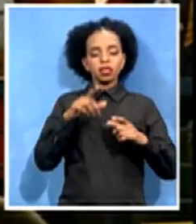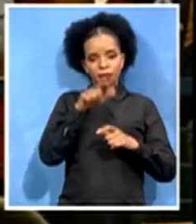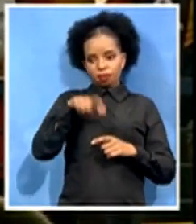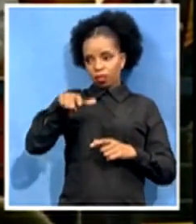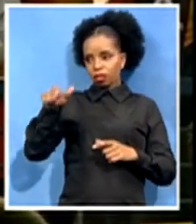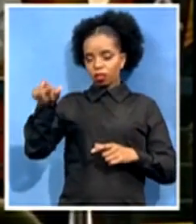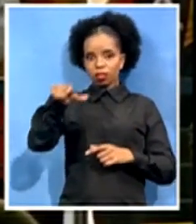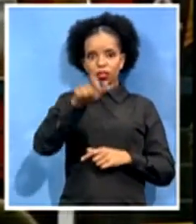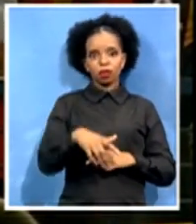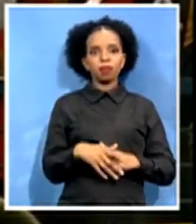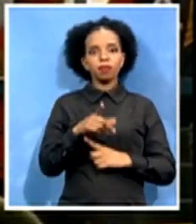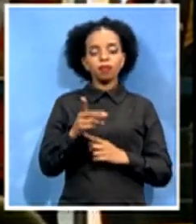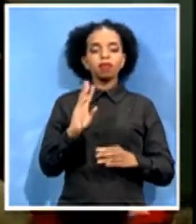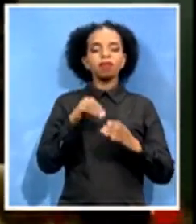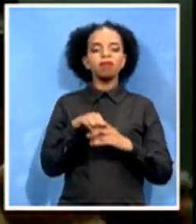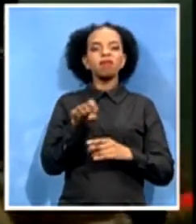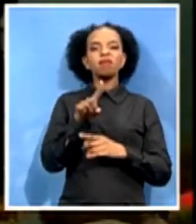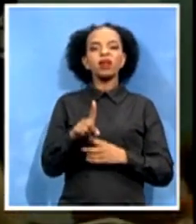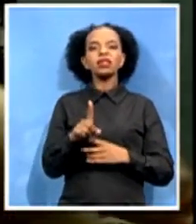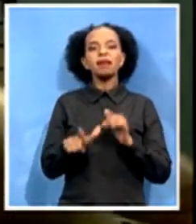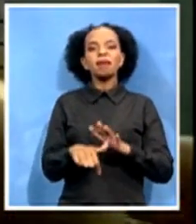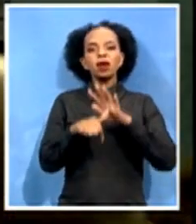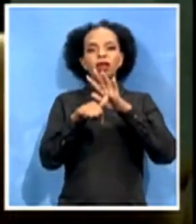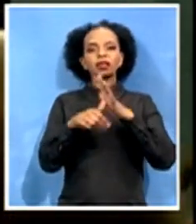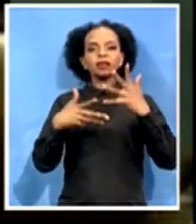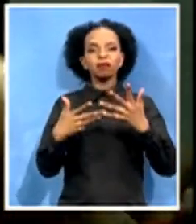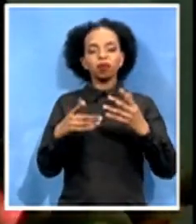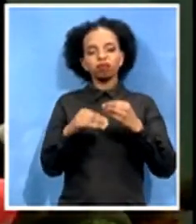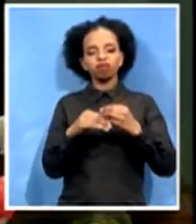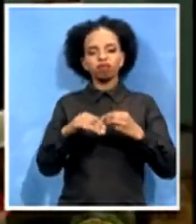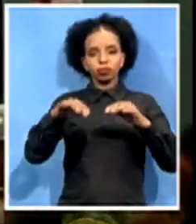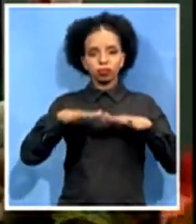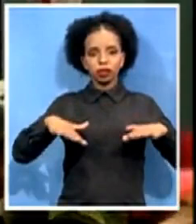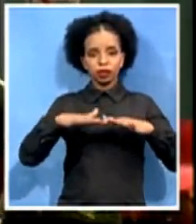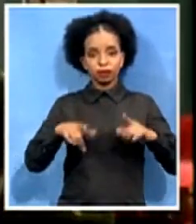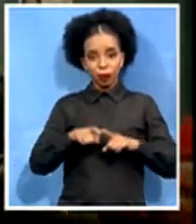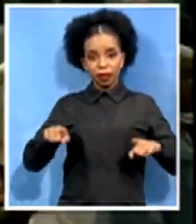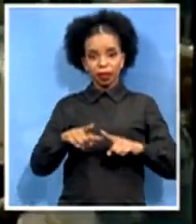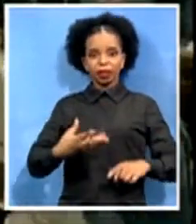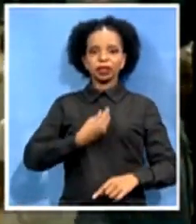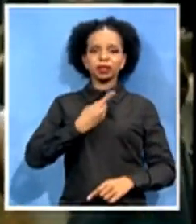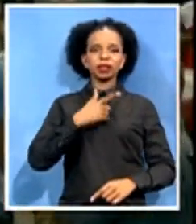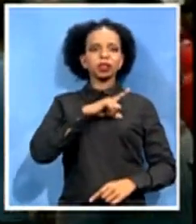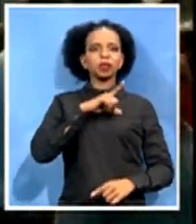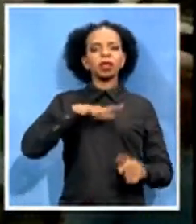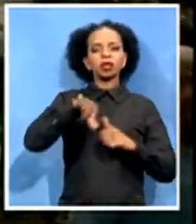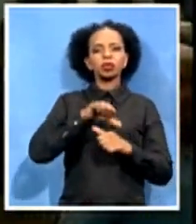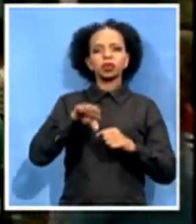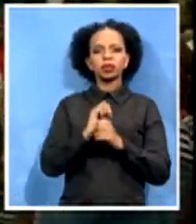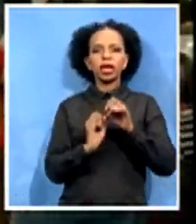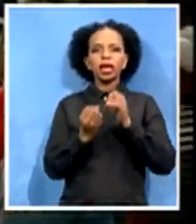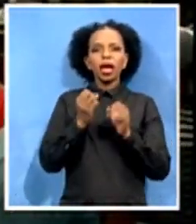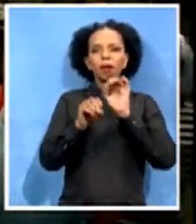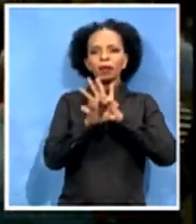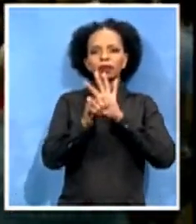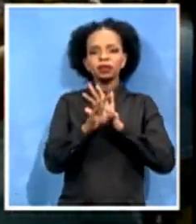for this generation. Social media has become a tool to fight societal issues, often garnering huge